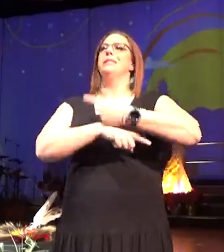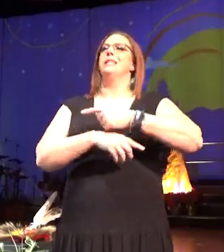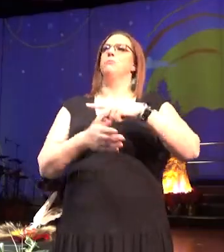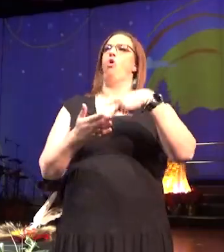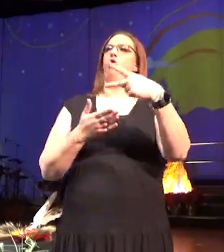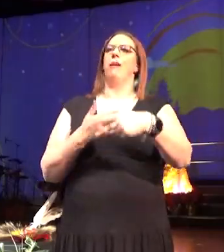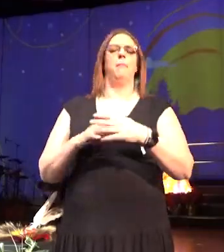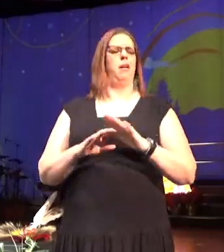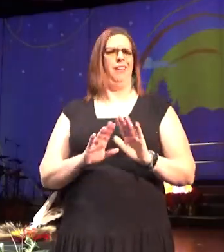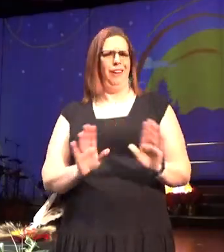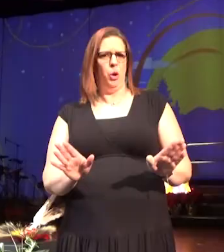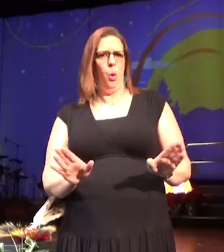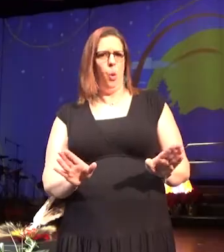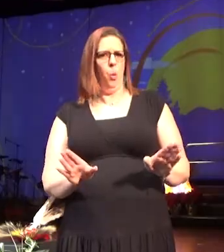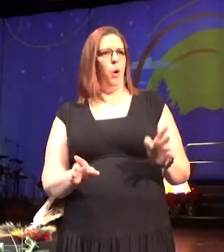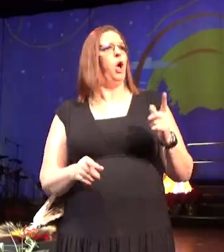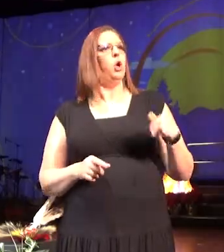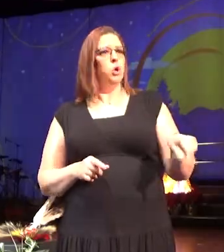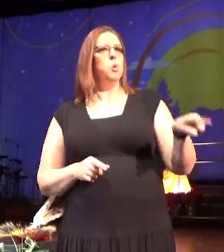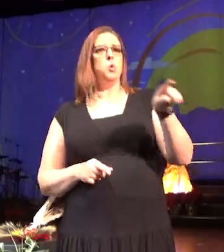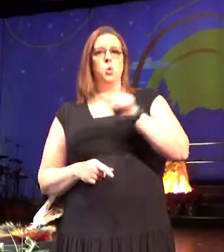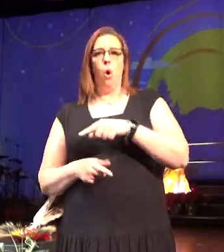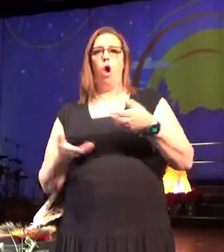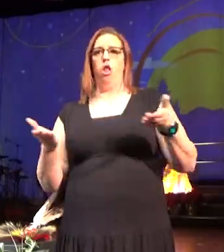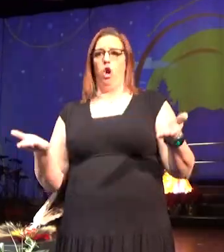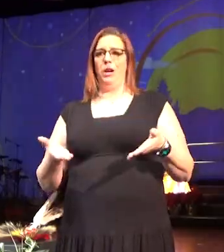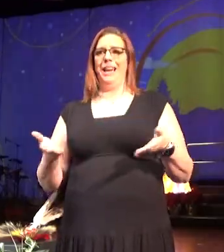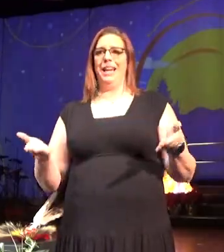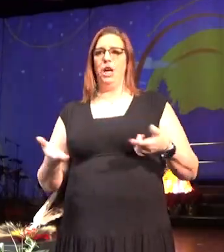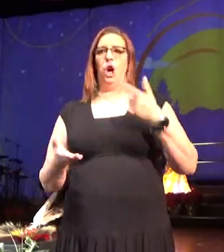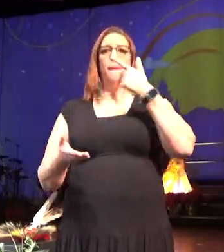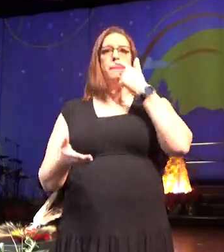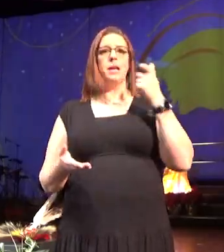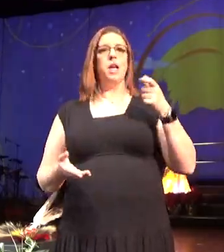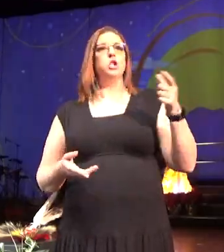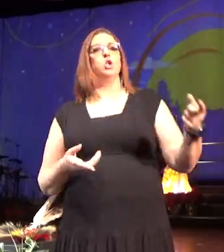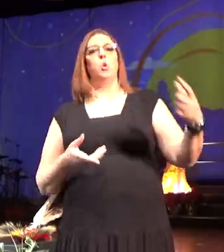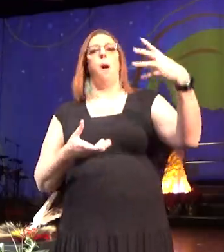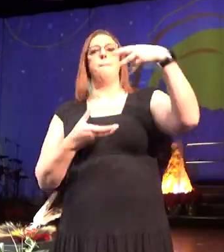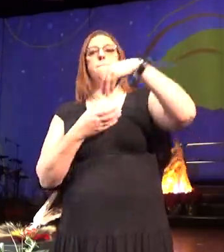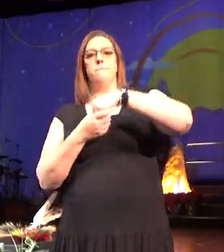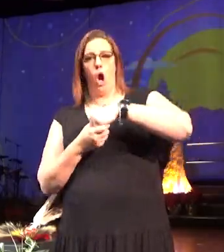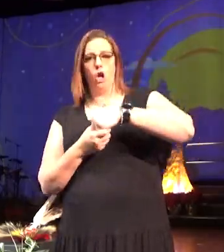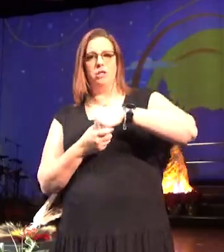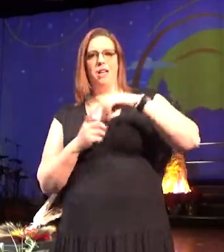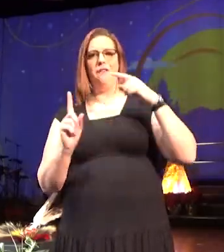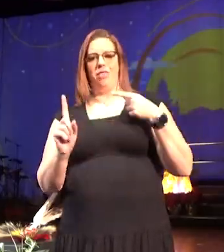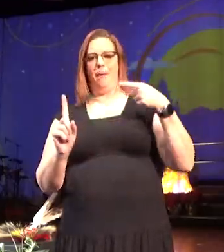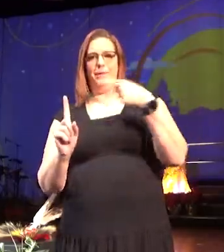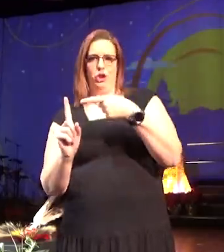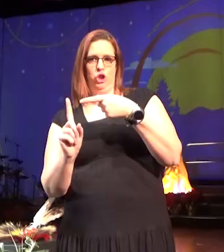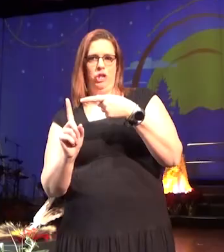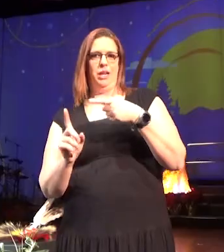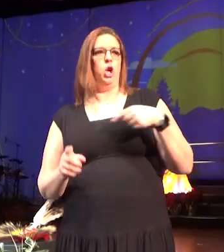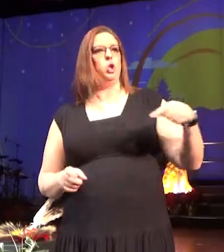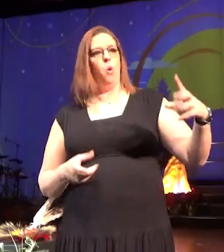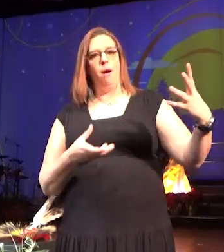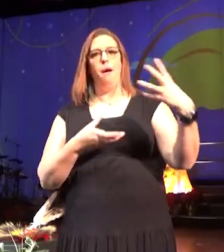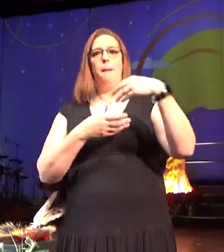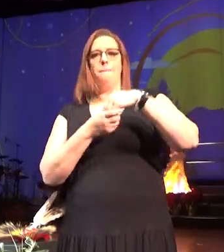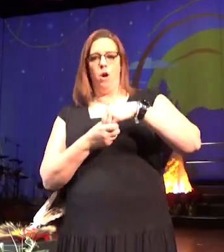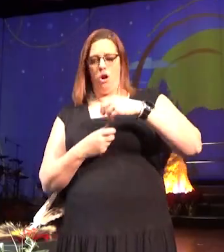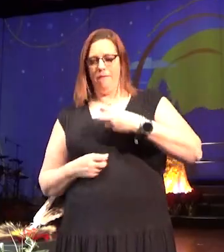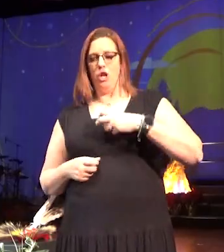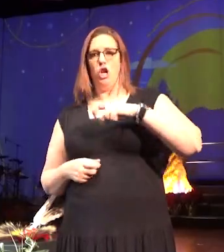No. You're all here because you're chosen. You're part of this mission. You're a part of this journey